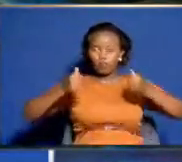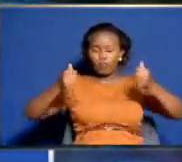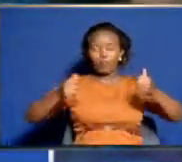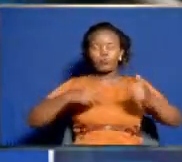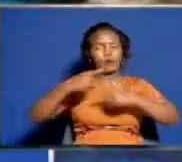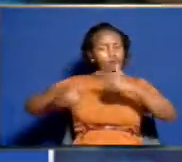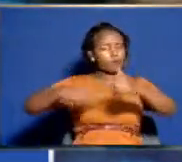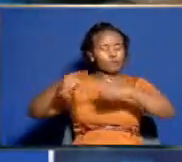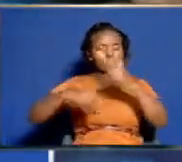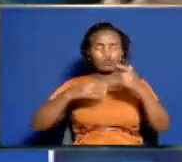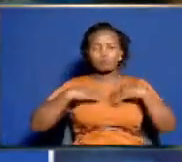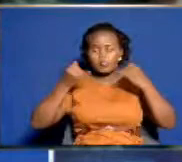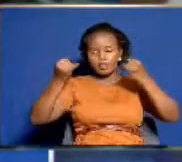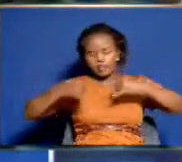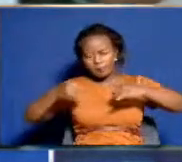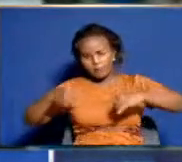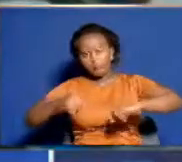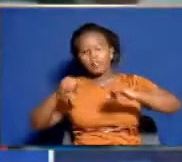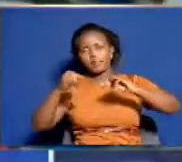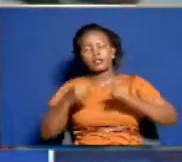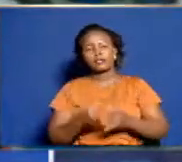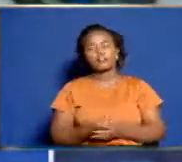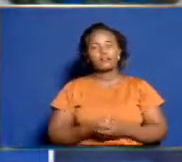being actualized.